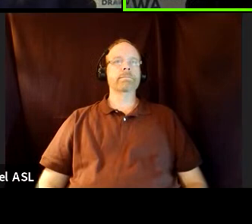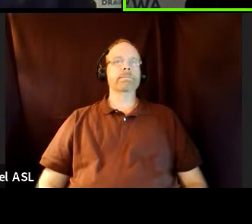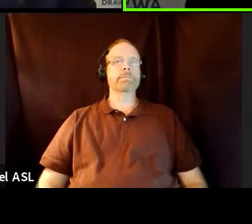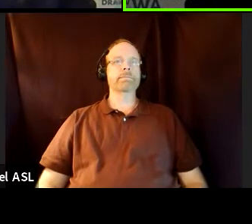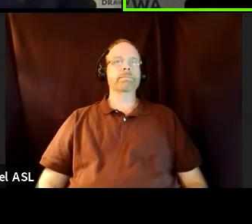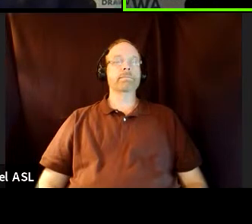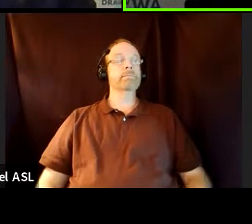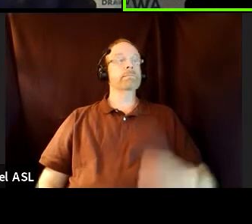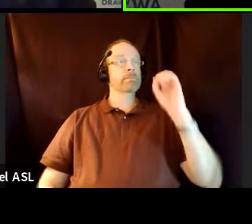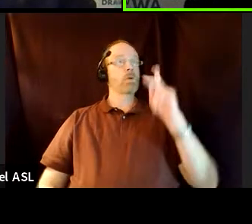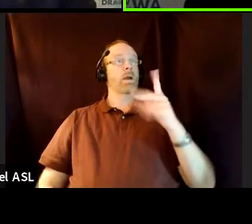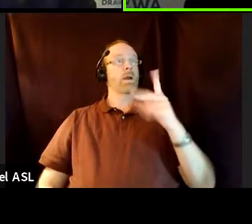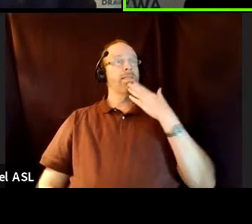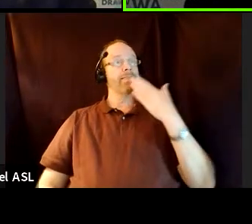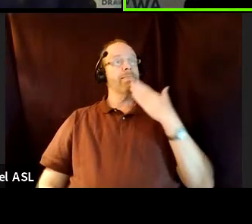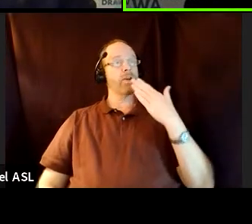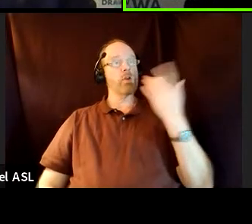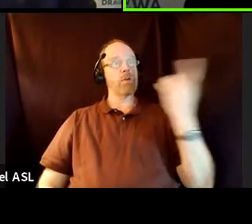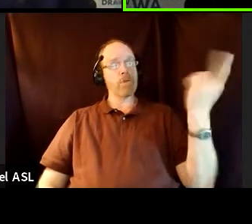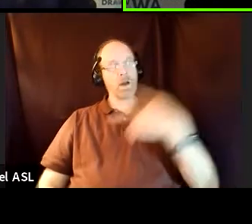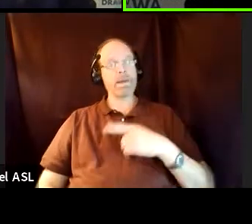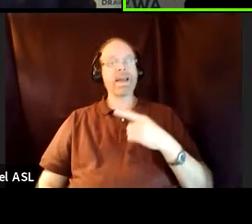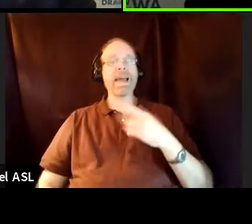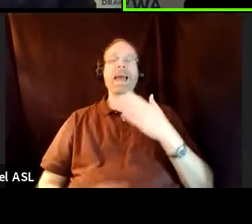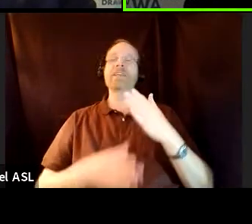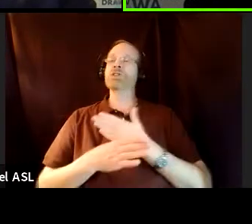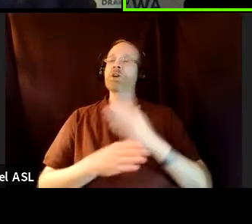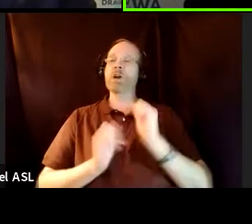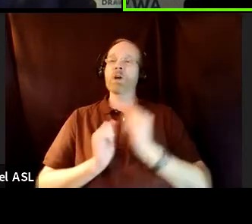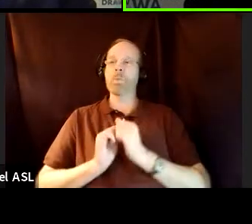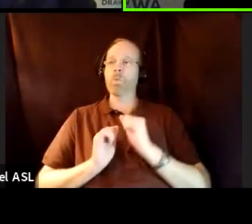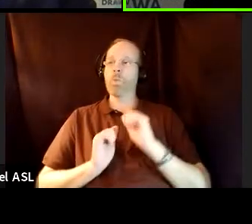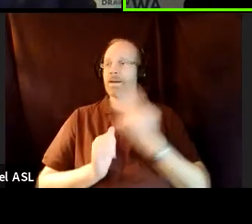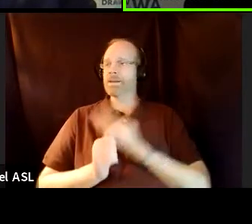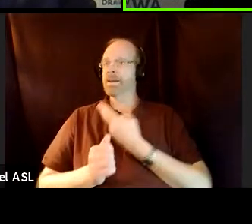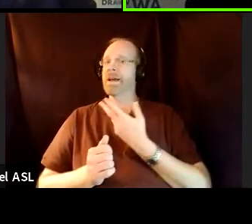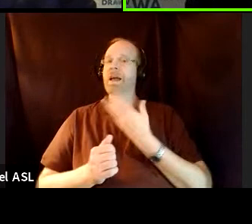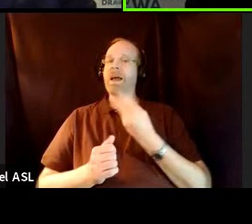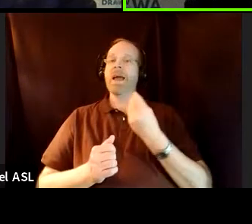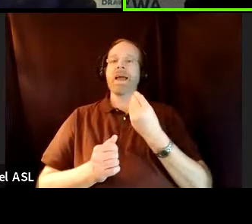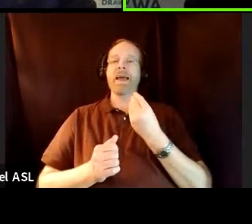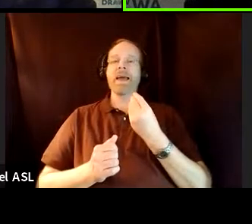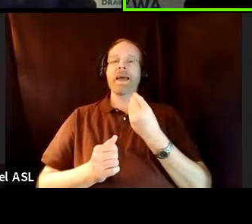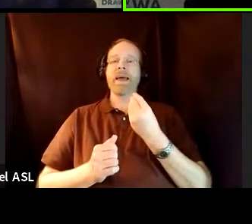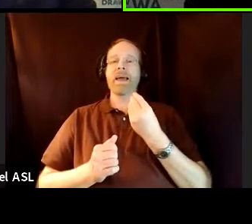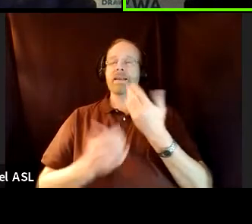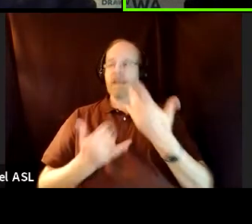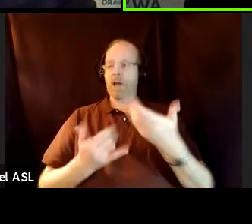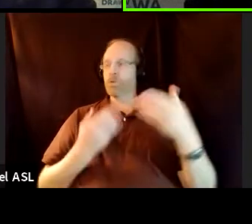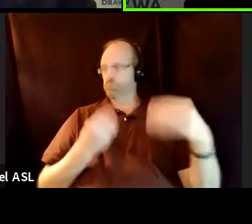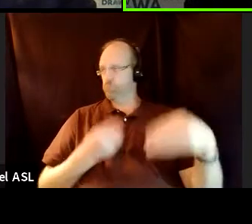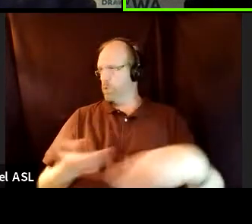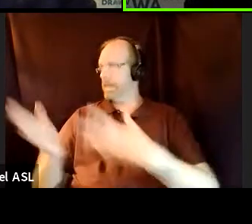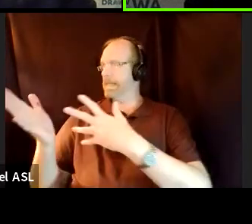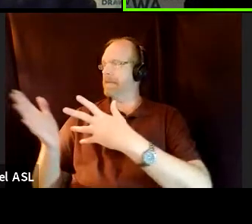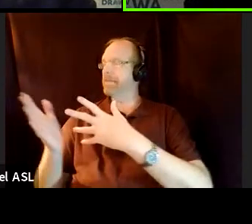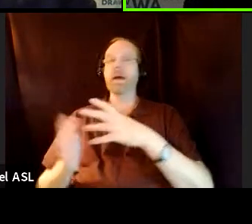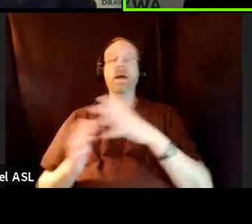All right, thank you for coming and sharing with us. And you're excused. And